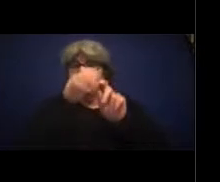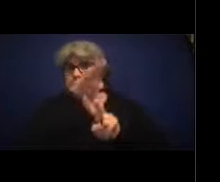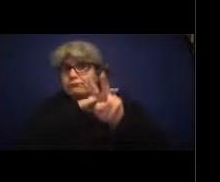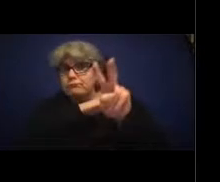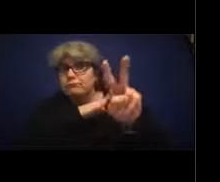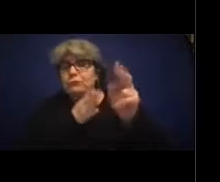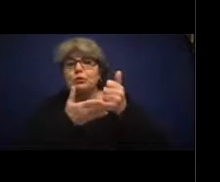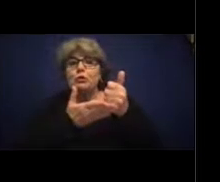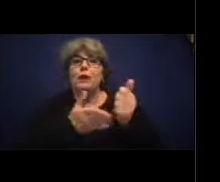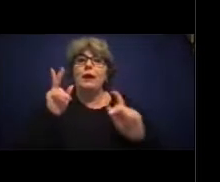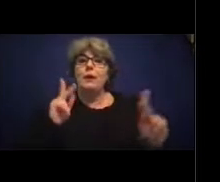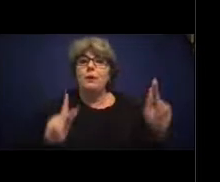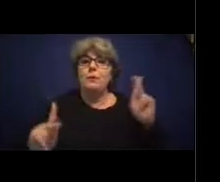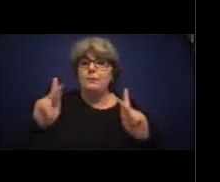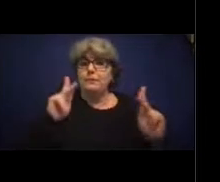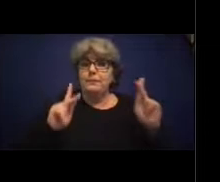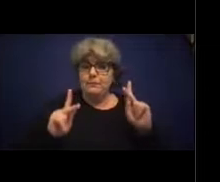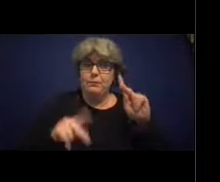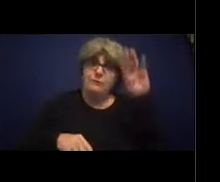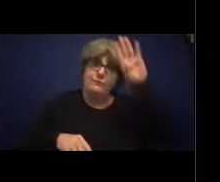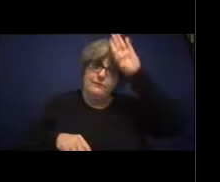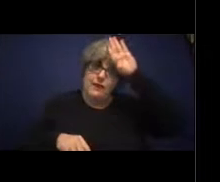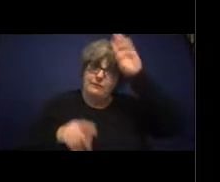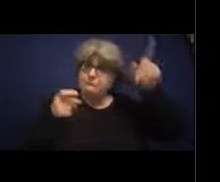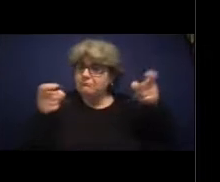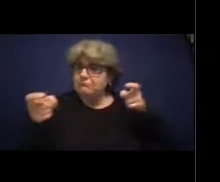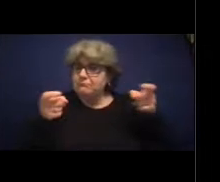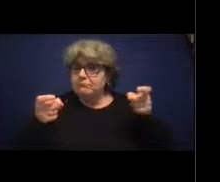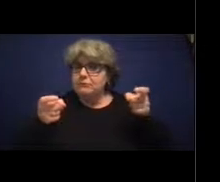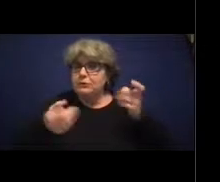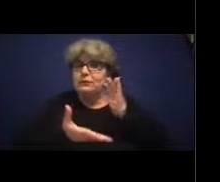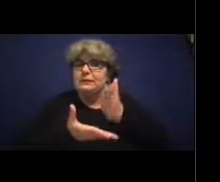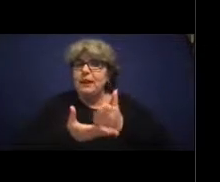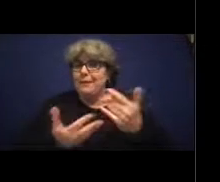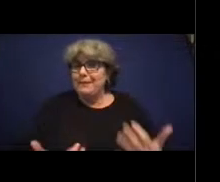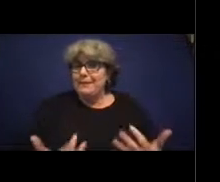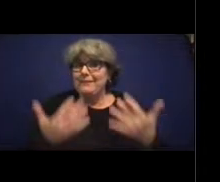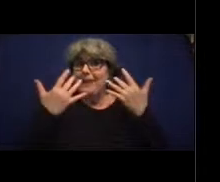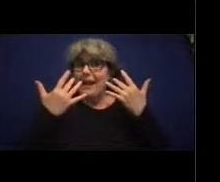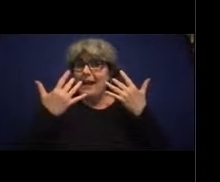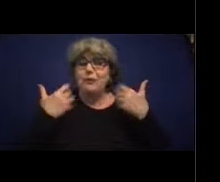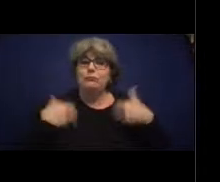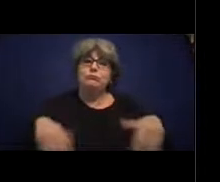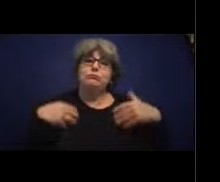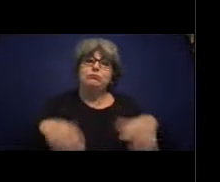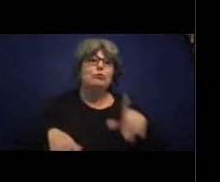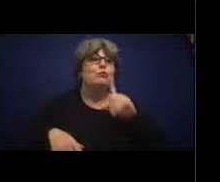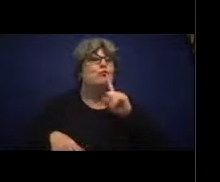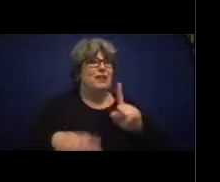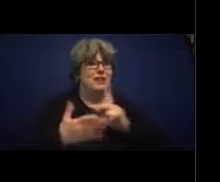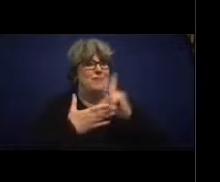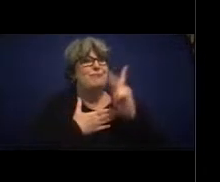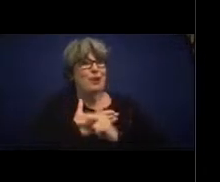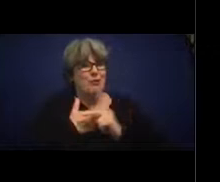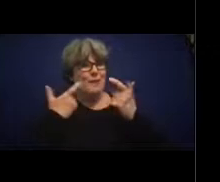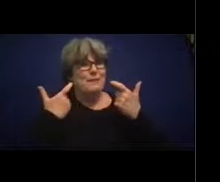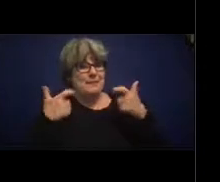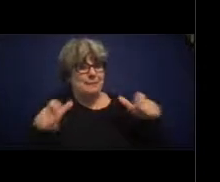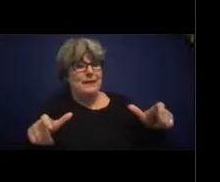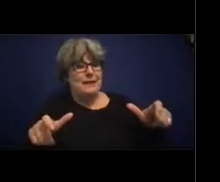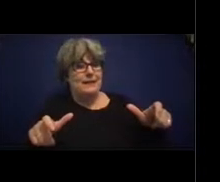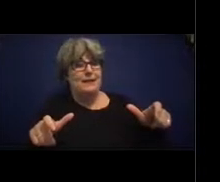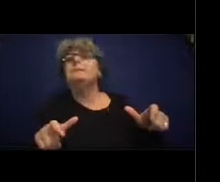to help the firefighters manage and get that fire out quicker. So it's a very big program. And just like you think,